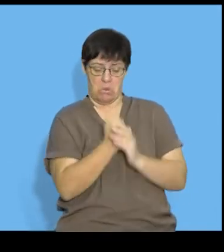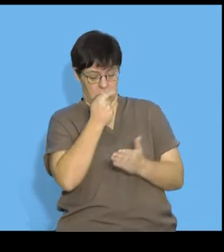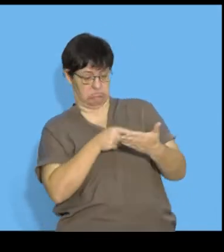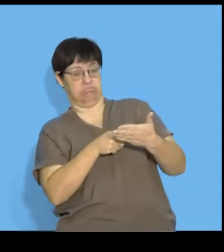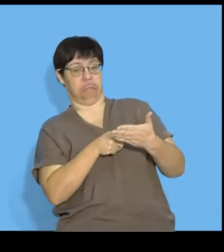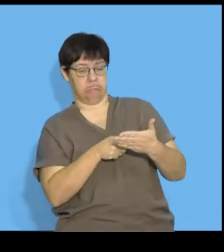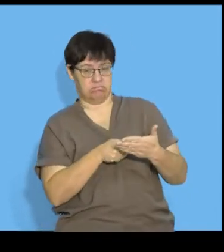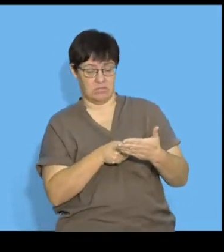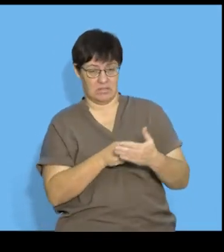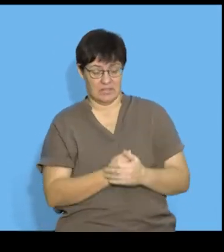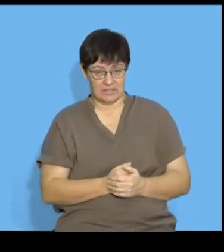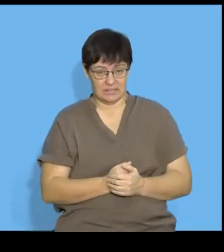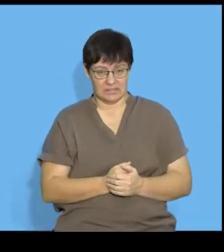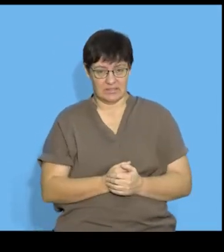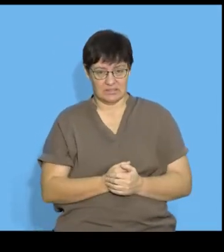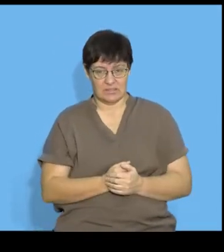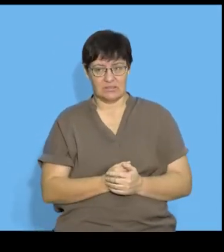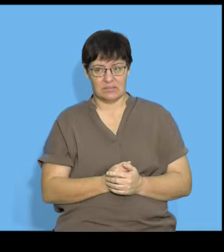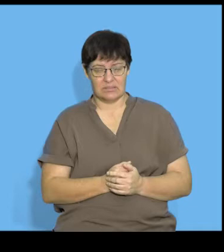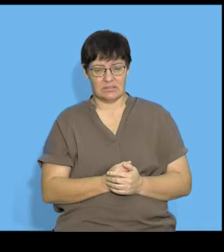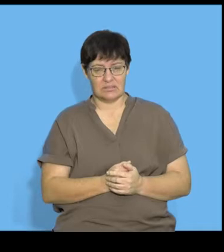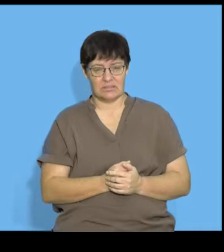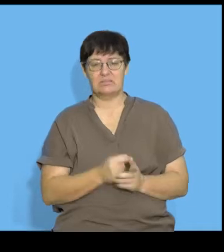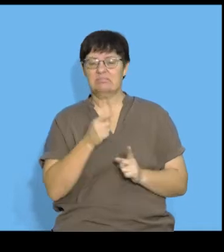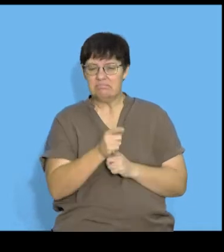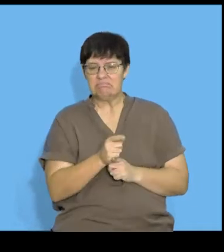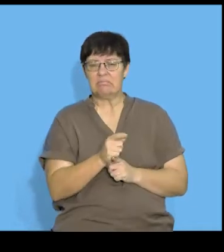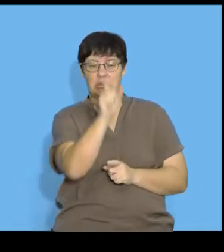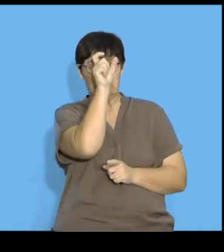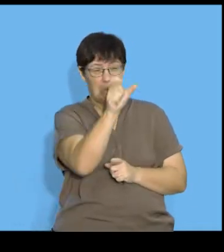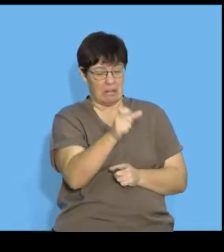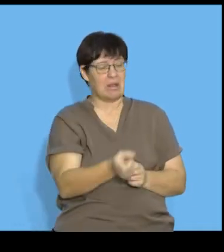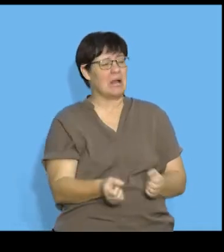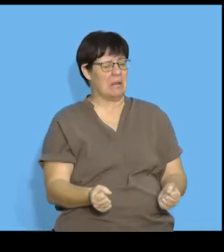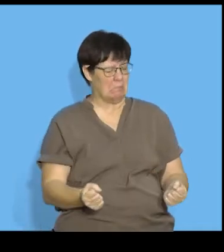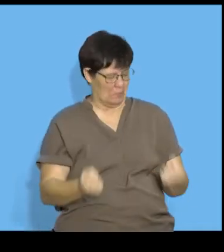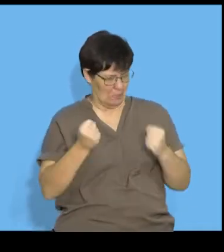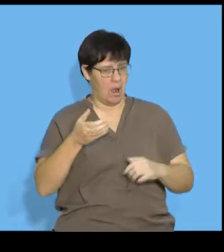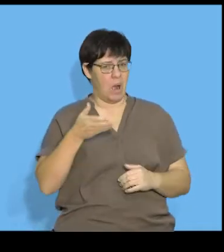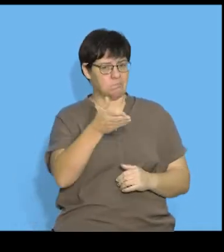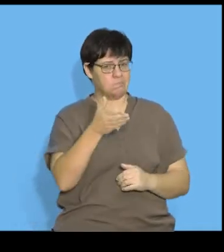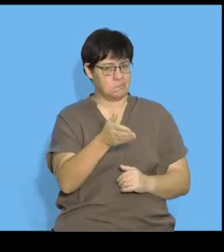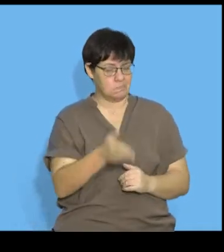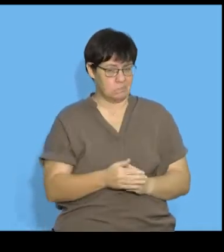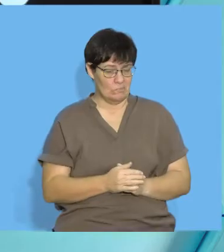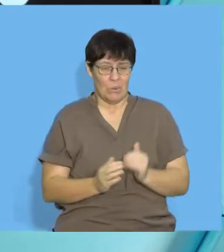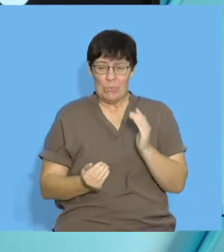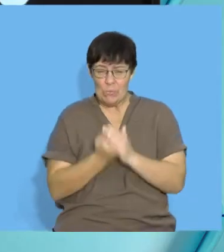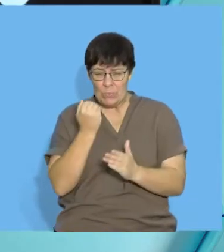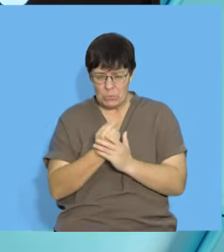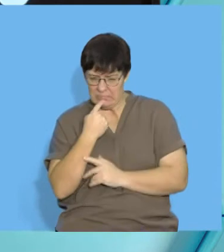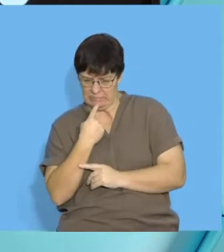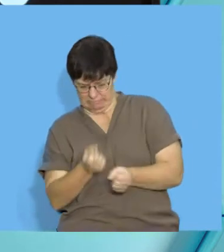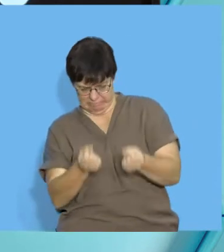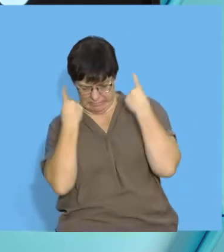It is quite heavily, all right, terminology-wise, the words are new. You might not be able to